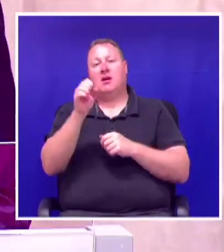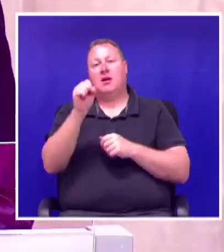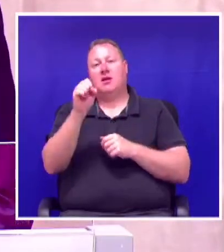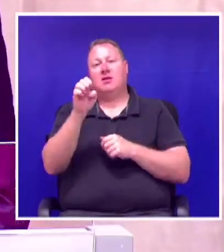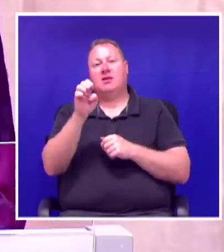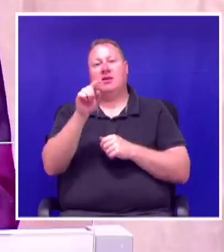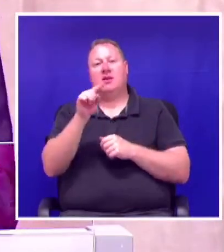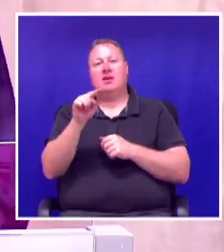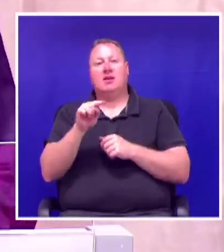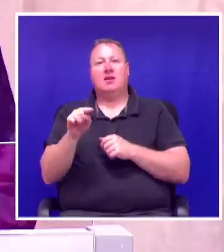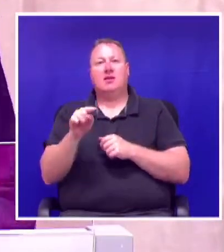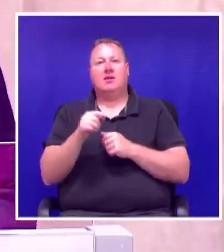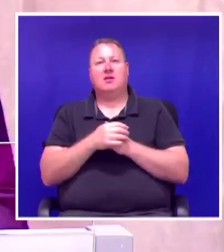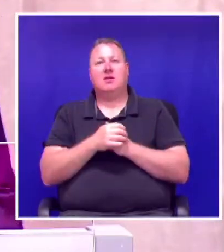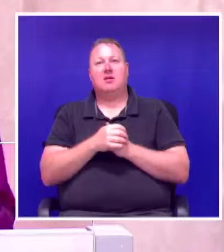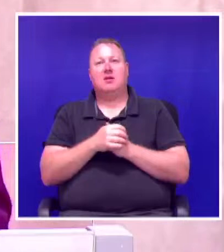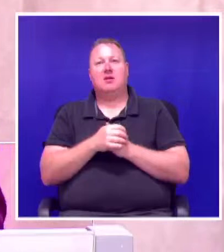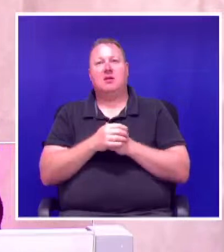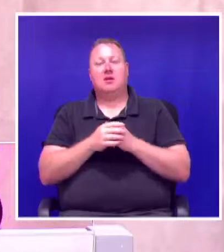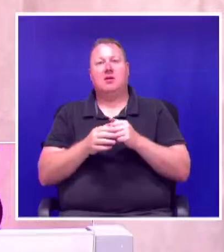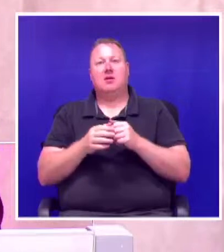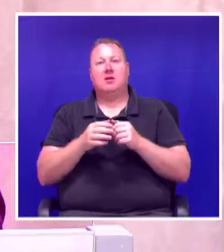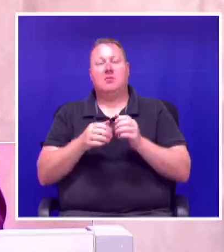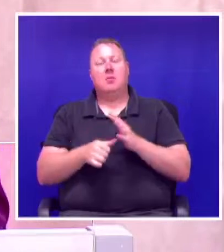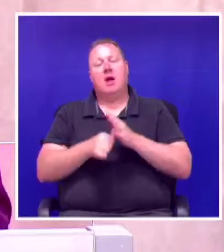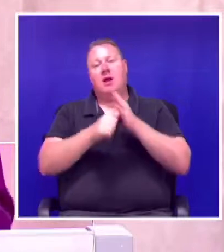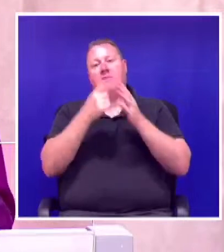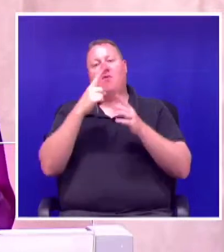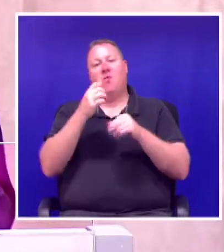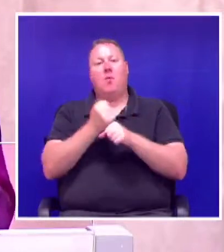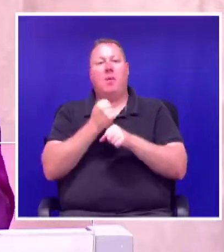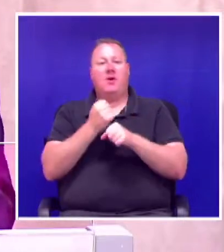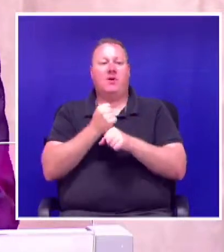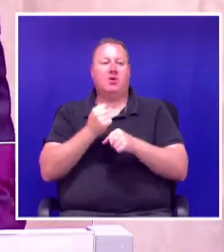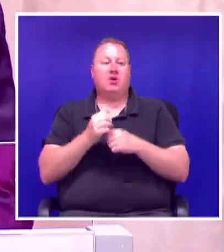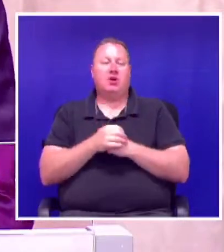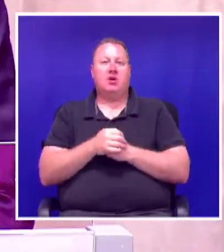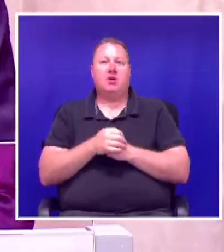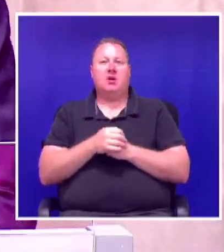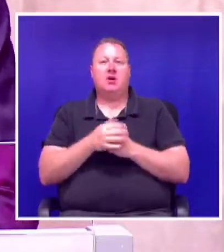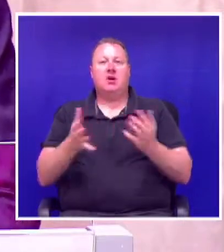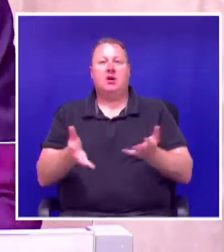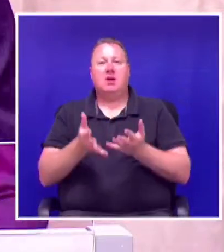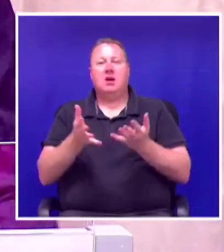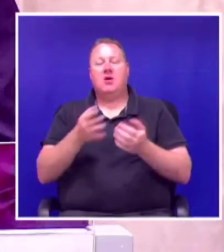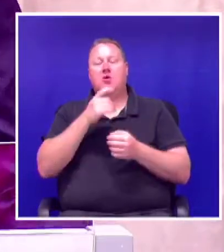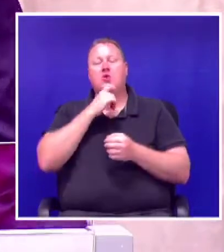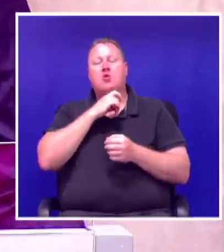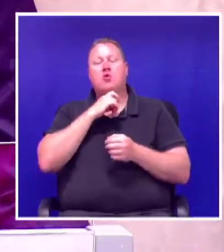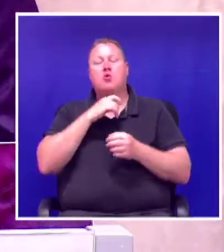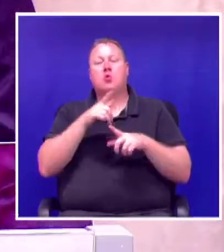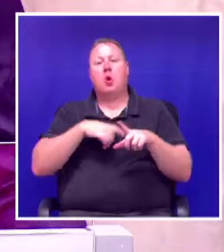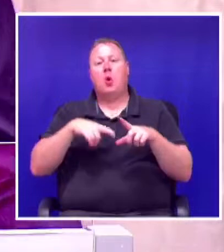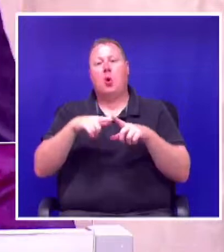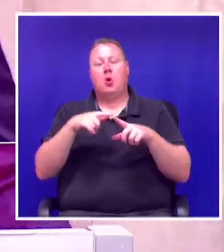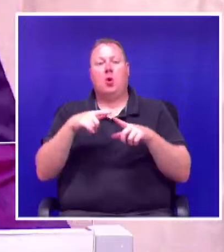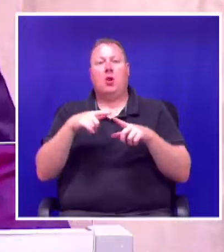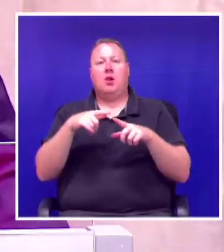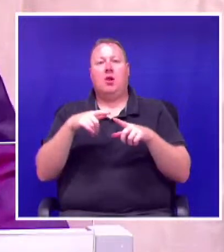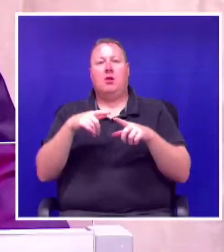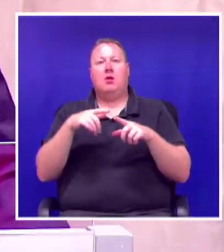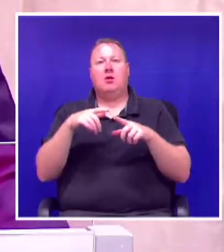are mainly for manufacturing, and we do encourage them to use local material to be